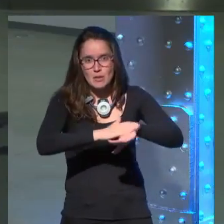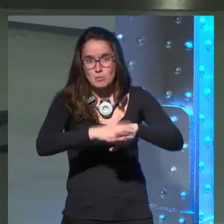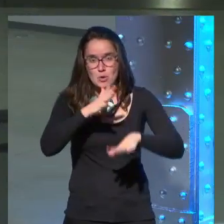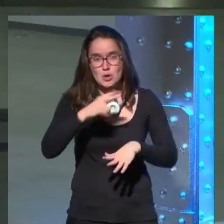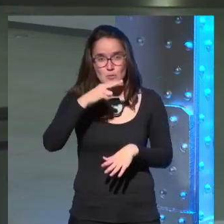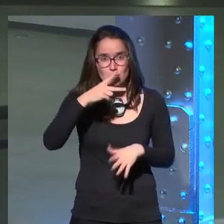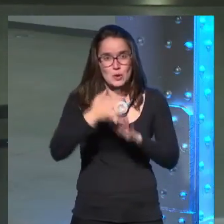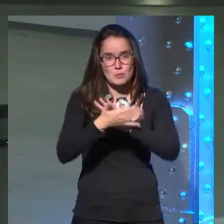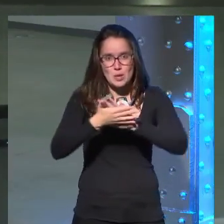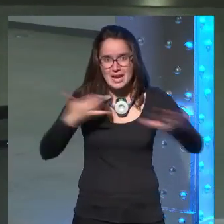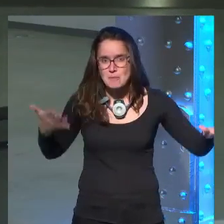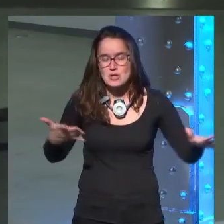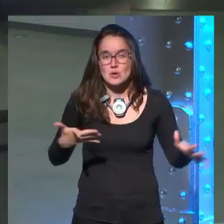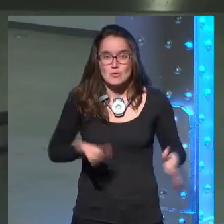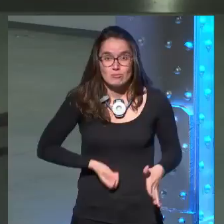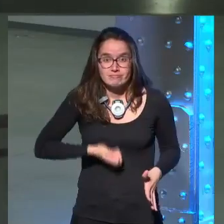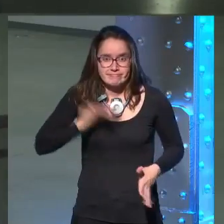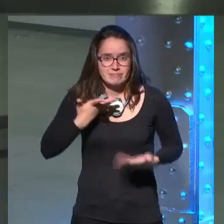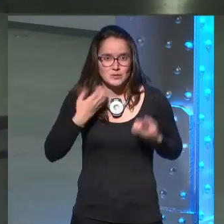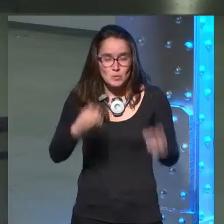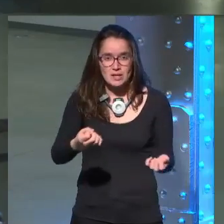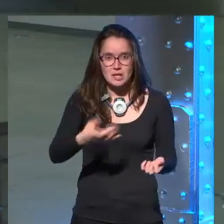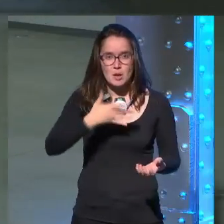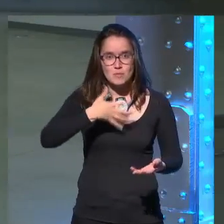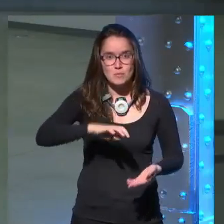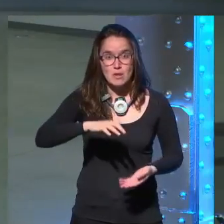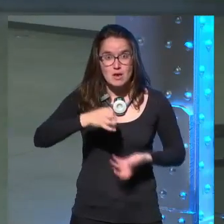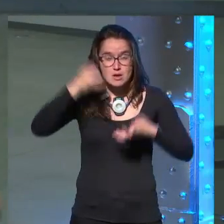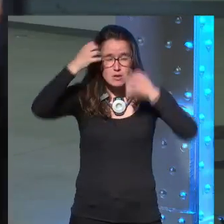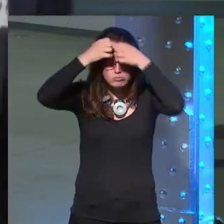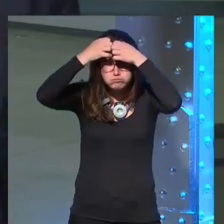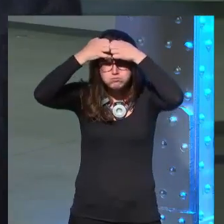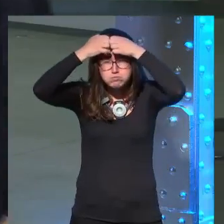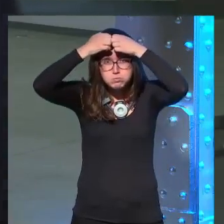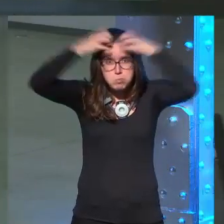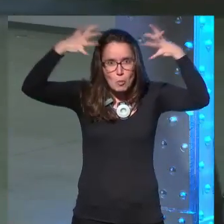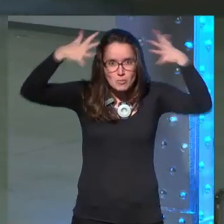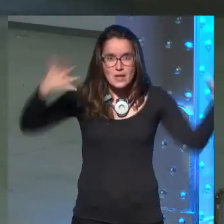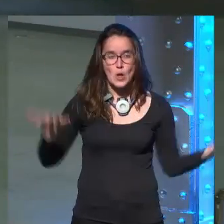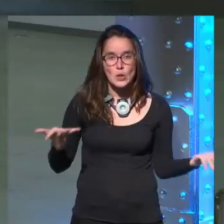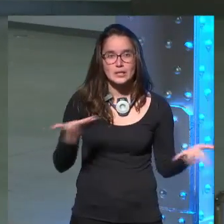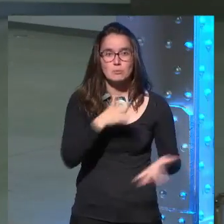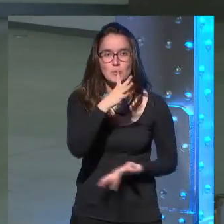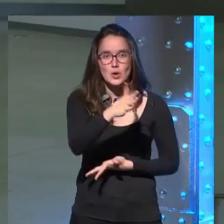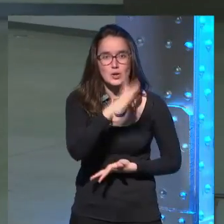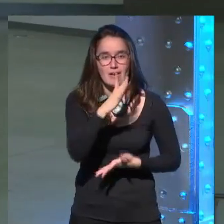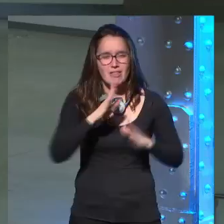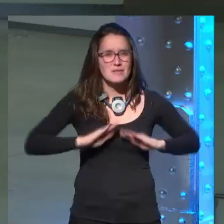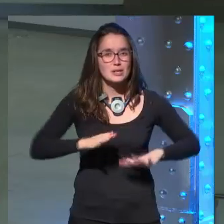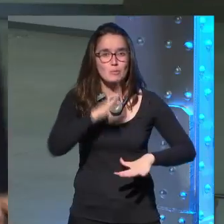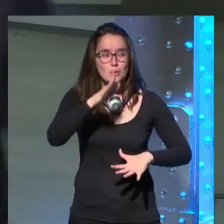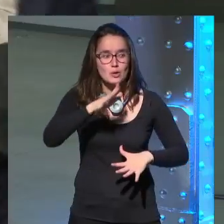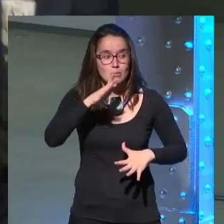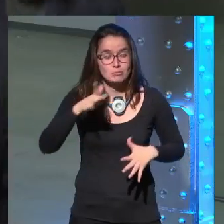and talk very quickly, and he's probably pulling his hair out there. So, why is that funny? You should never have to explain